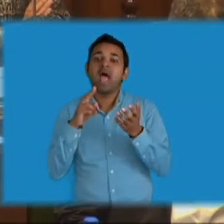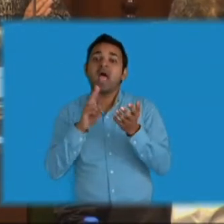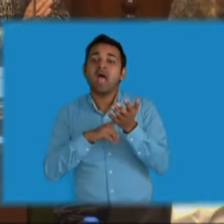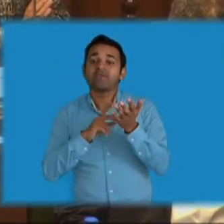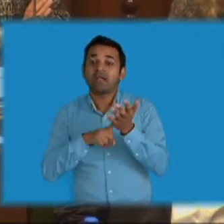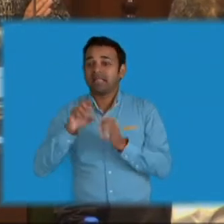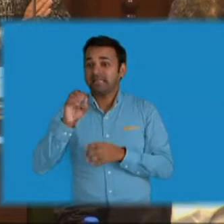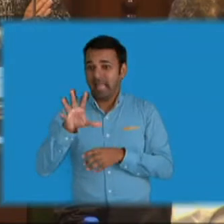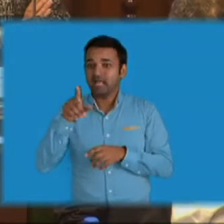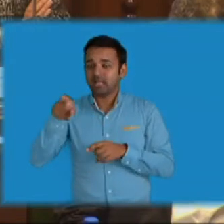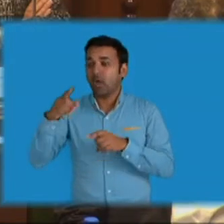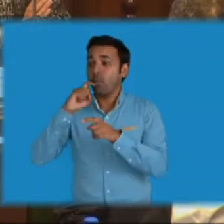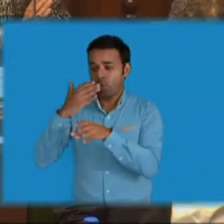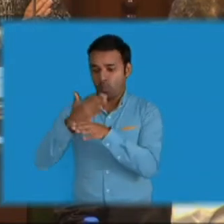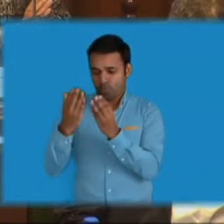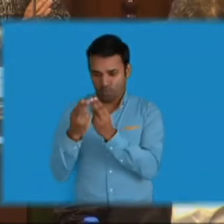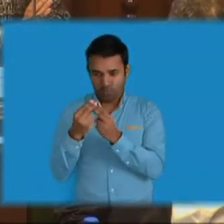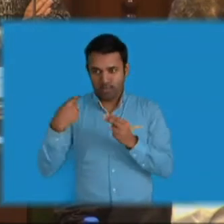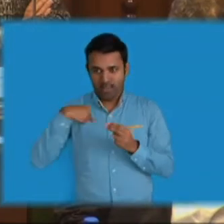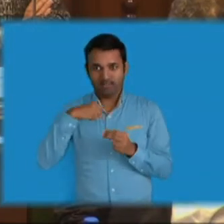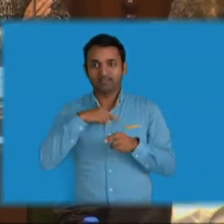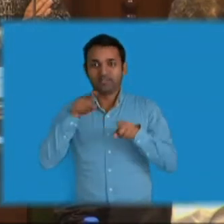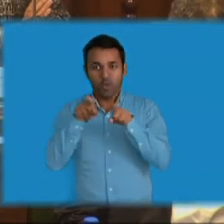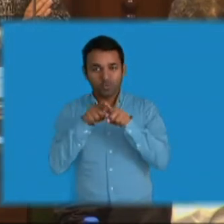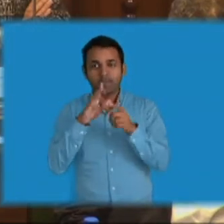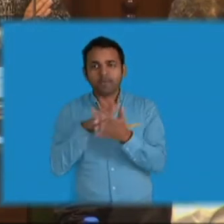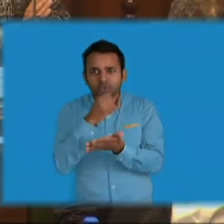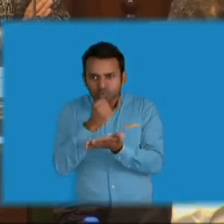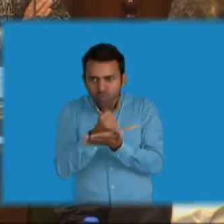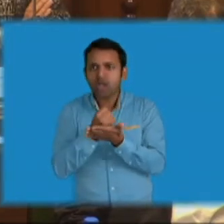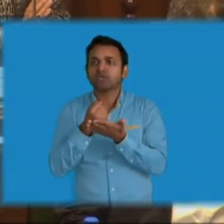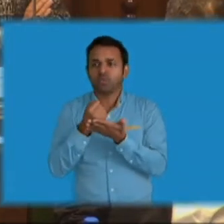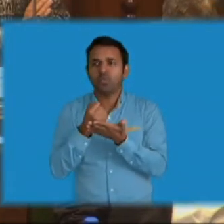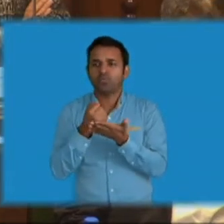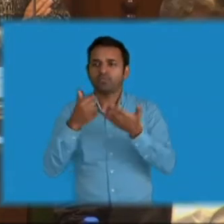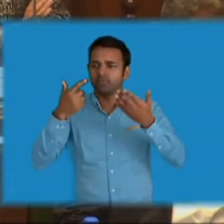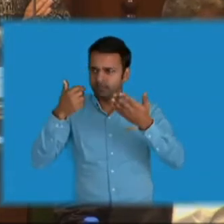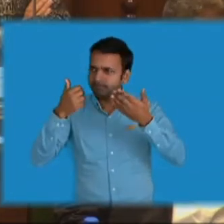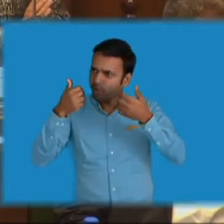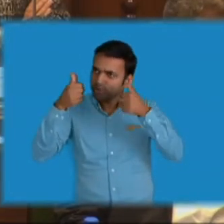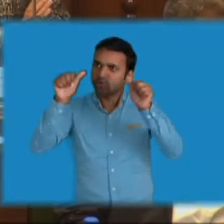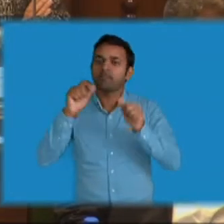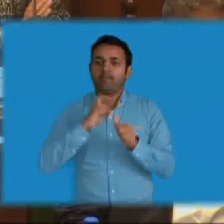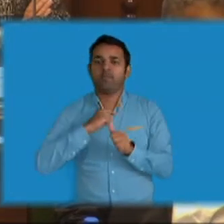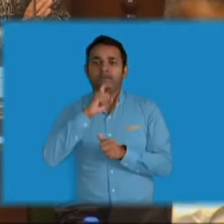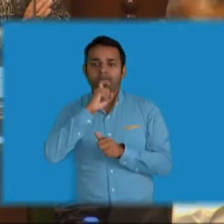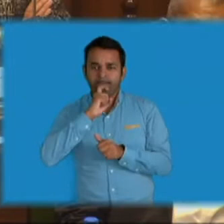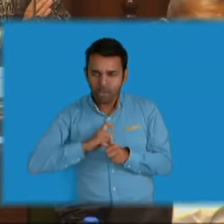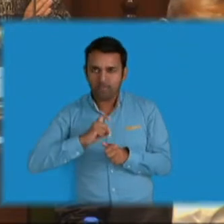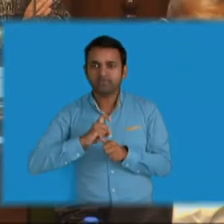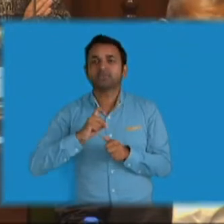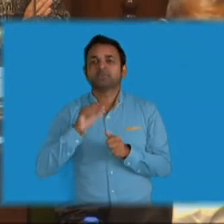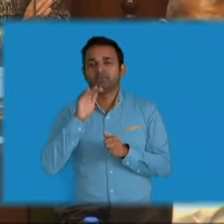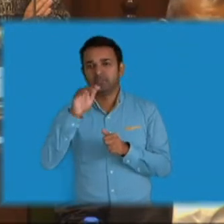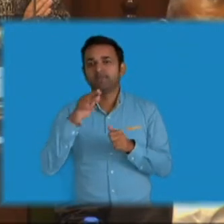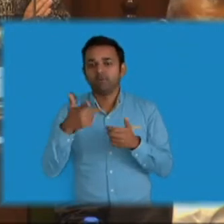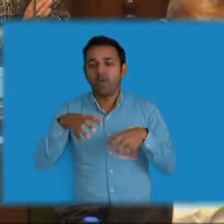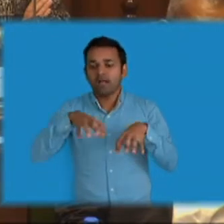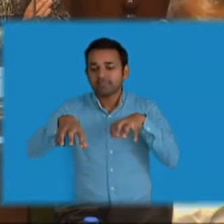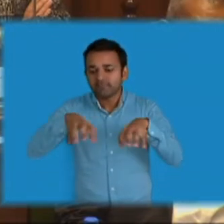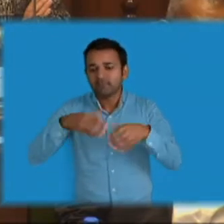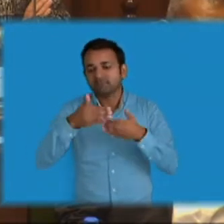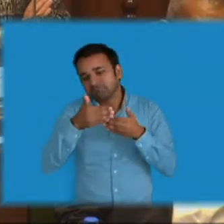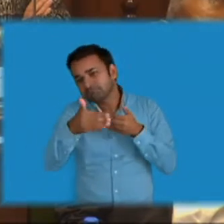with my ministry to ensure that we meet our commitment and strengthen our efforts in the years ahead on the nationally